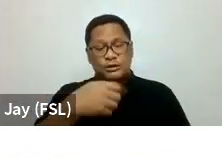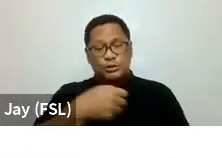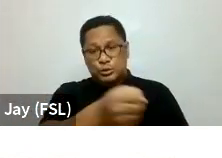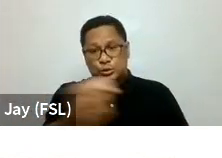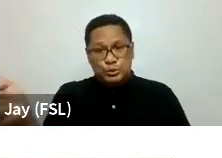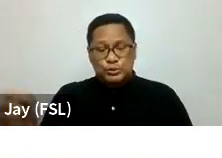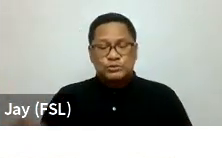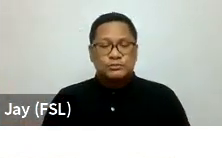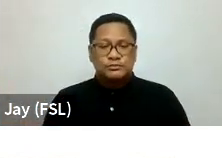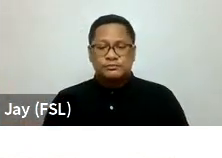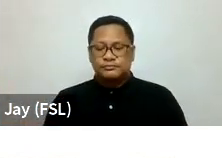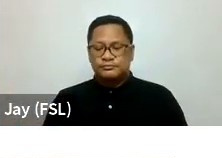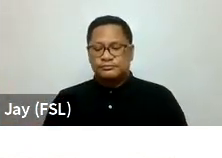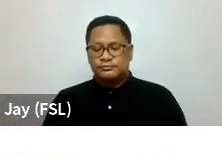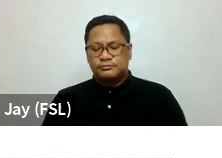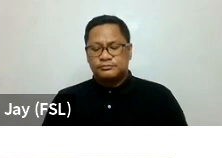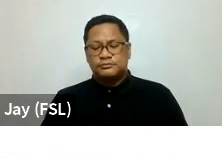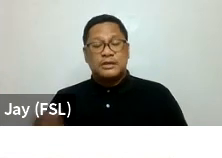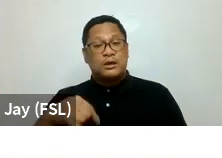Actually,